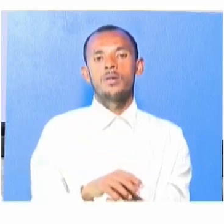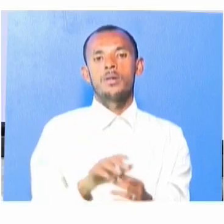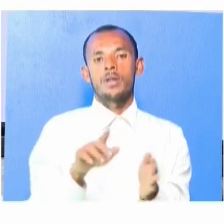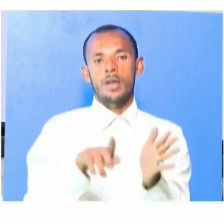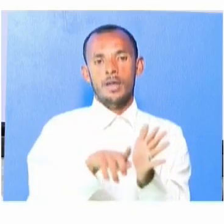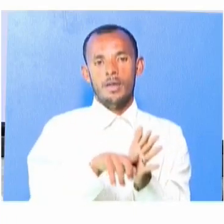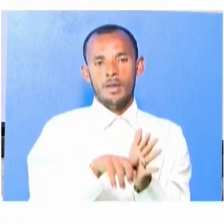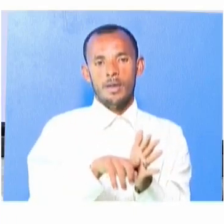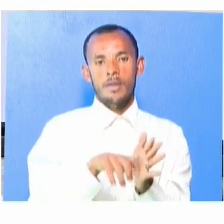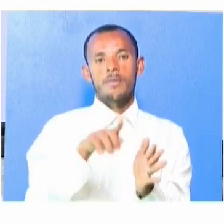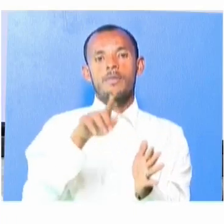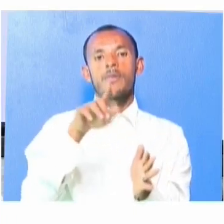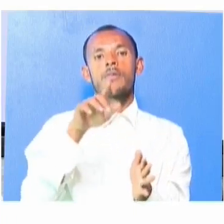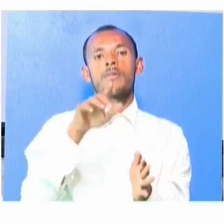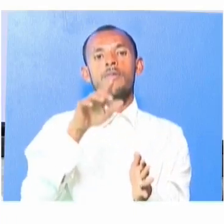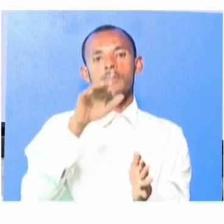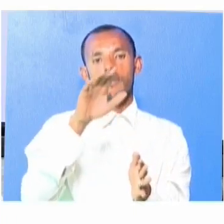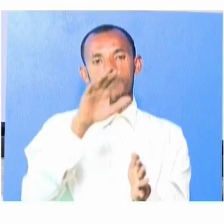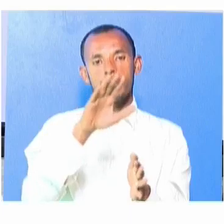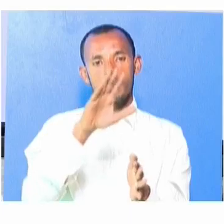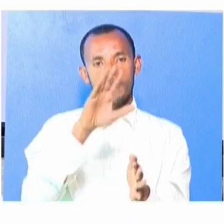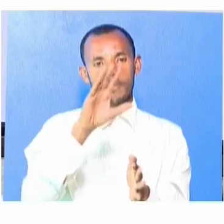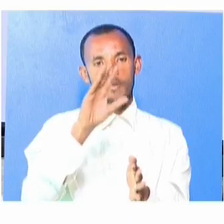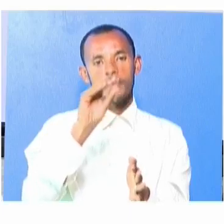negative 50,